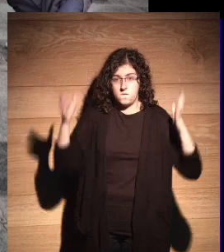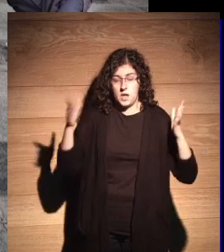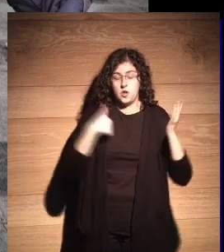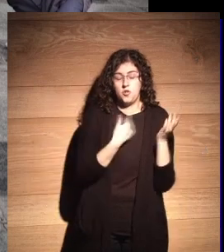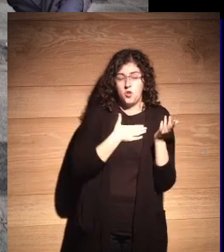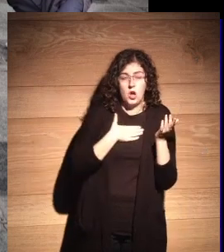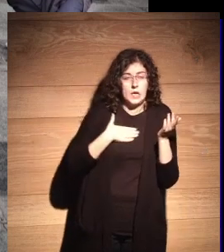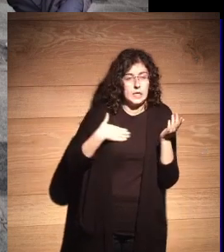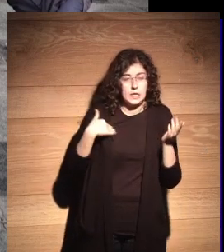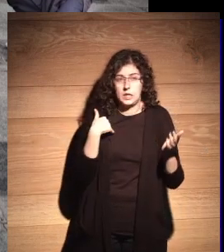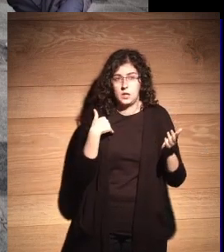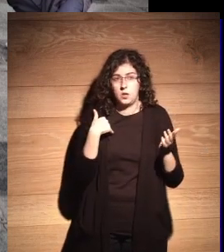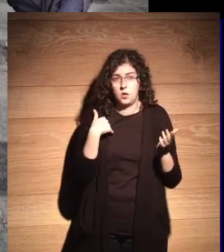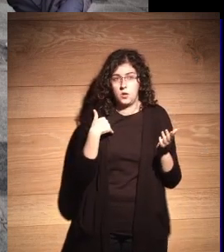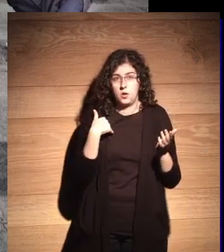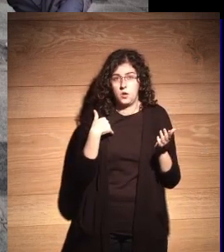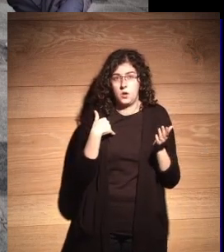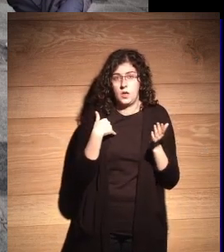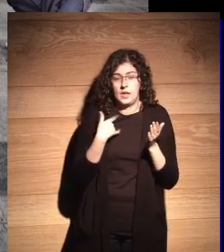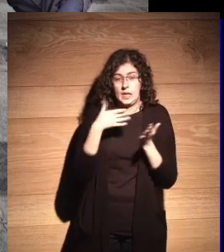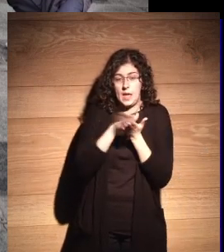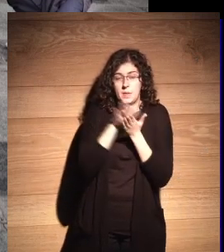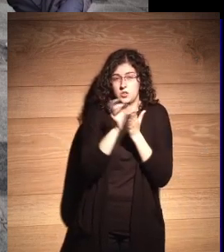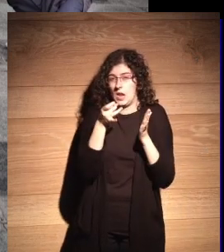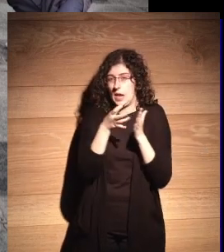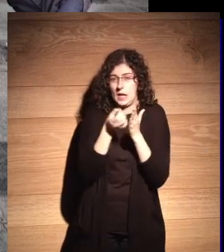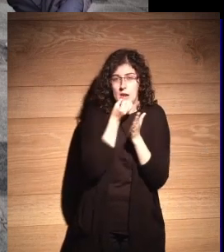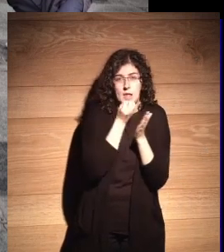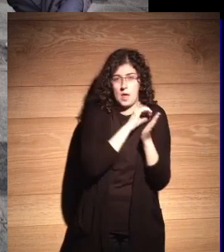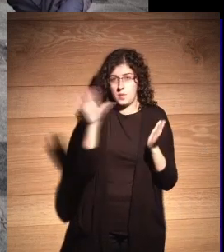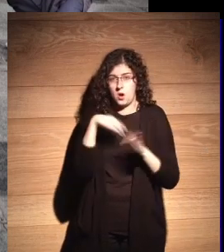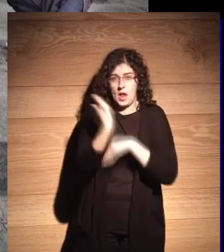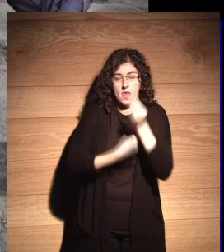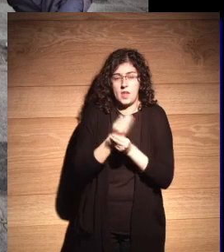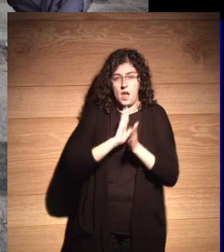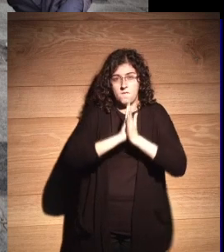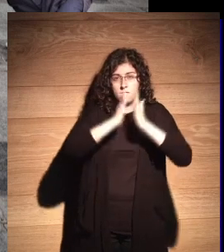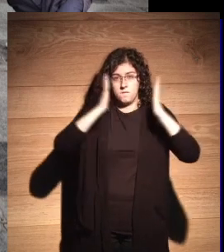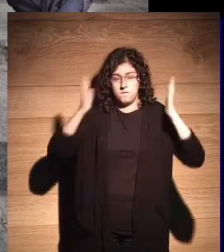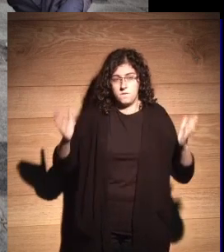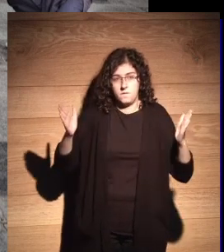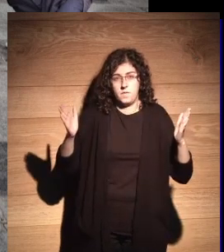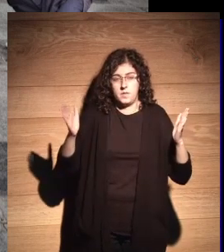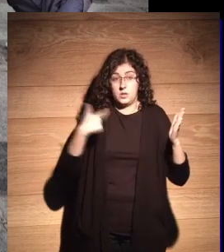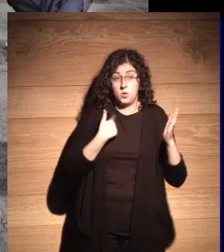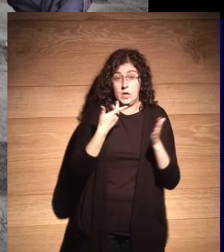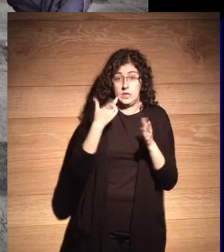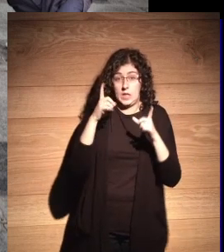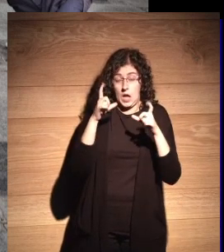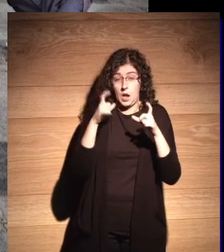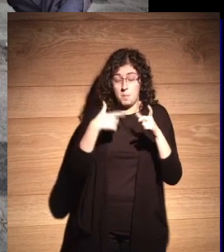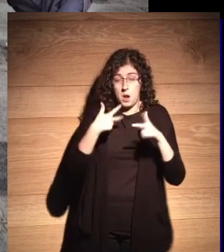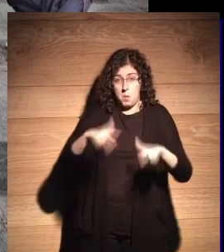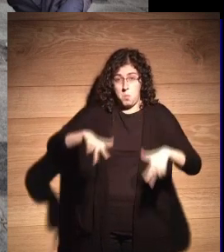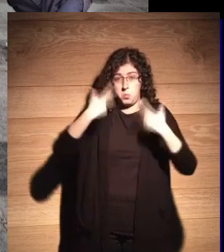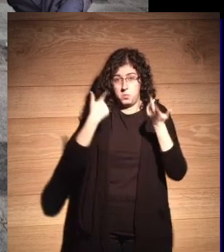at. If I want to make a large size, I can do that with this camera. Is better than I've experienced in the